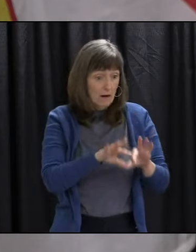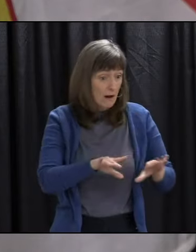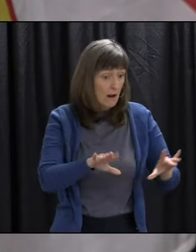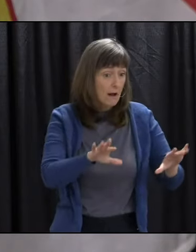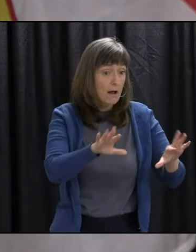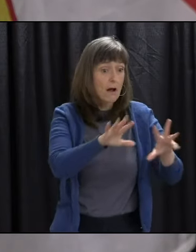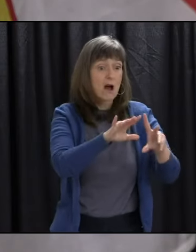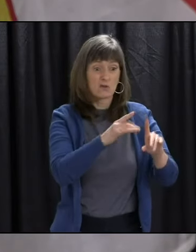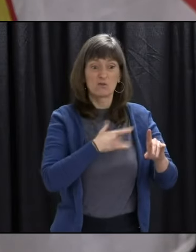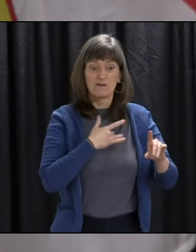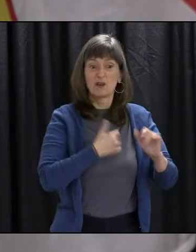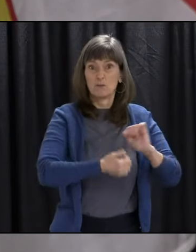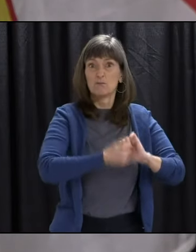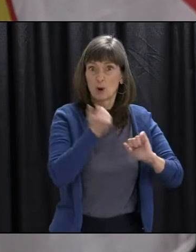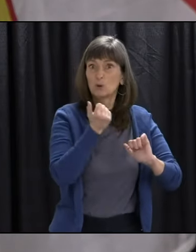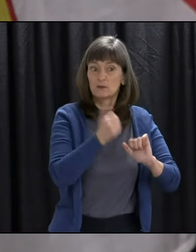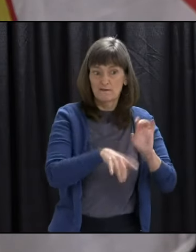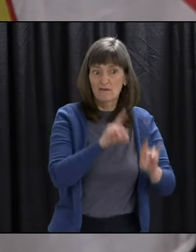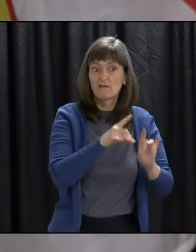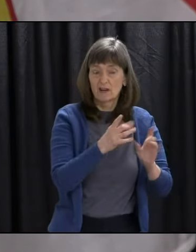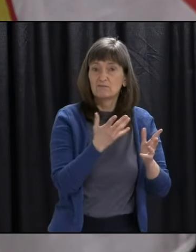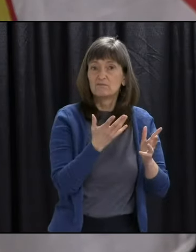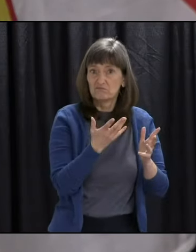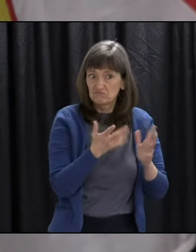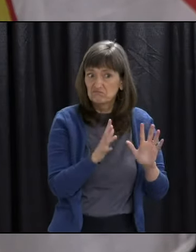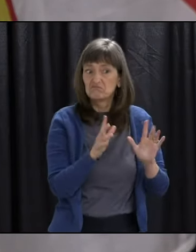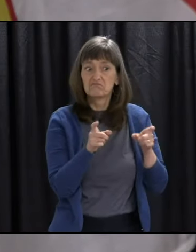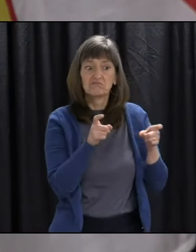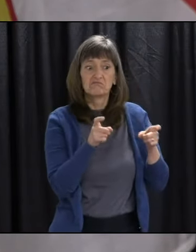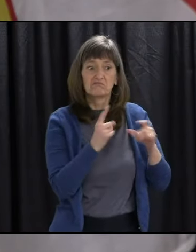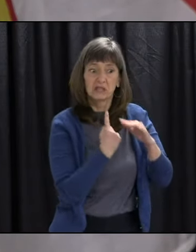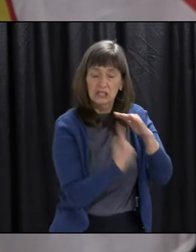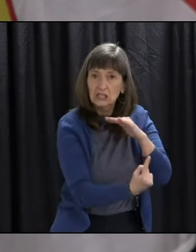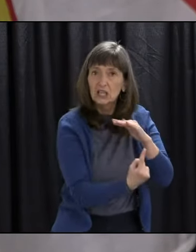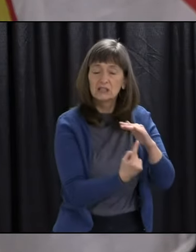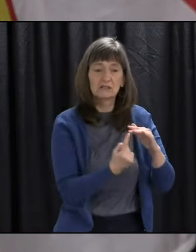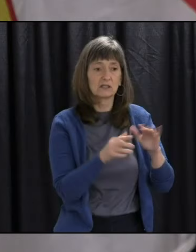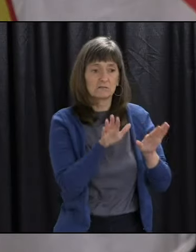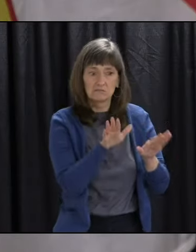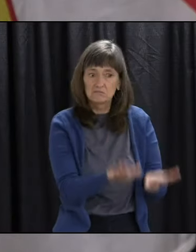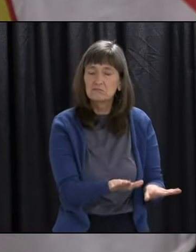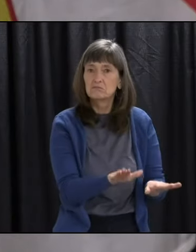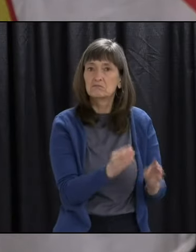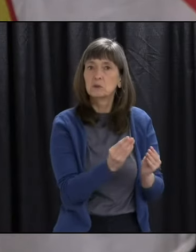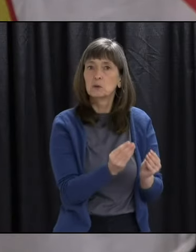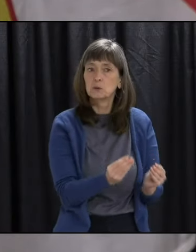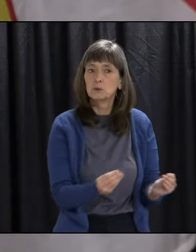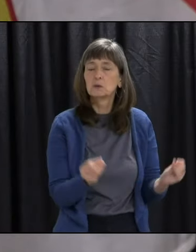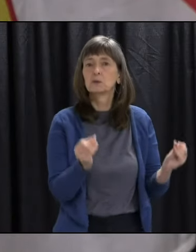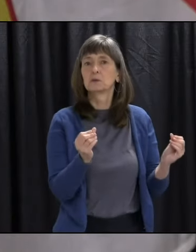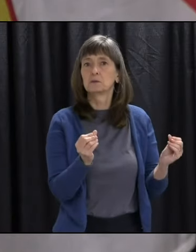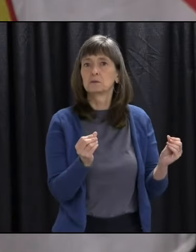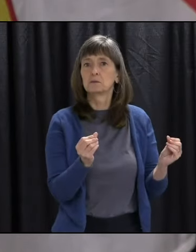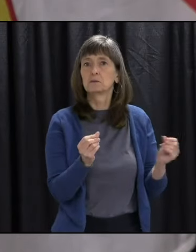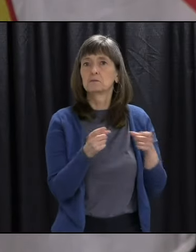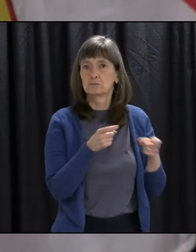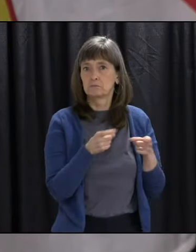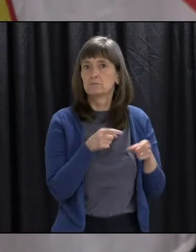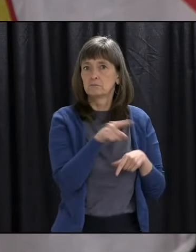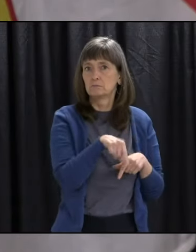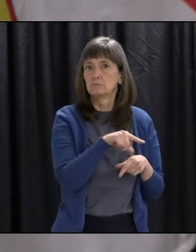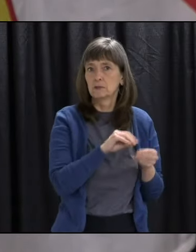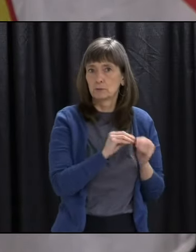we found most of the people that are related to that, and we've managed to be able to see that come under